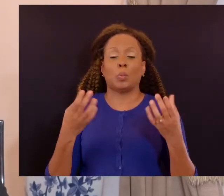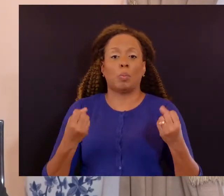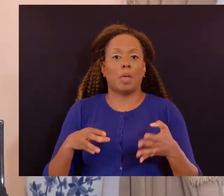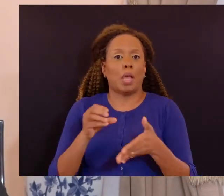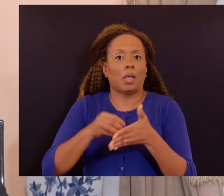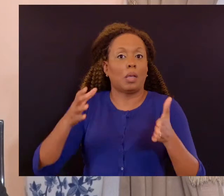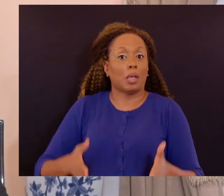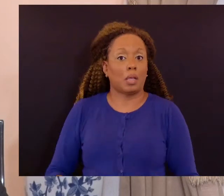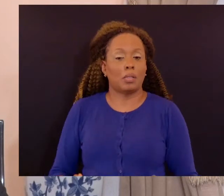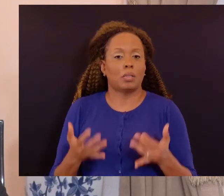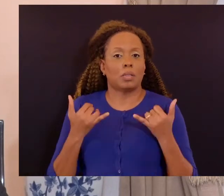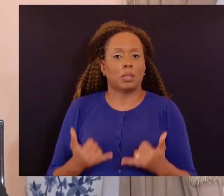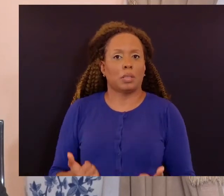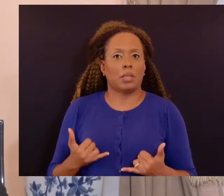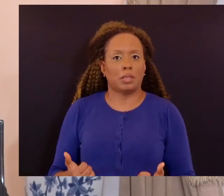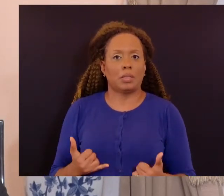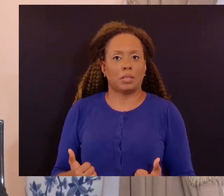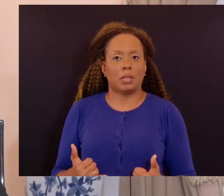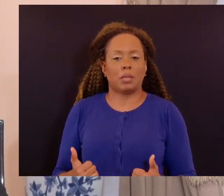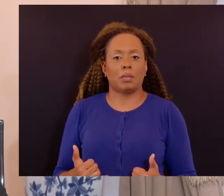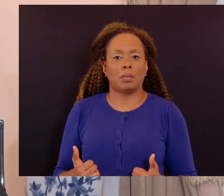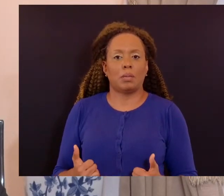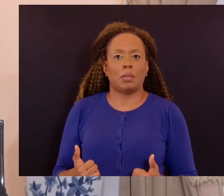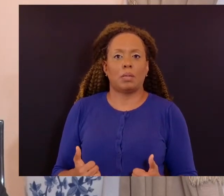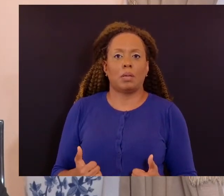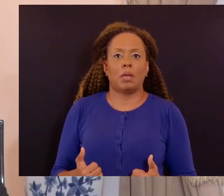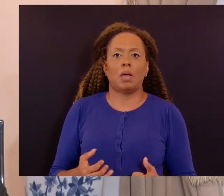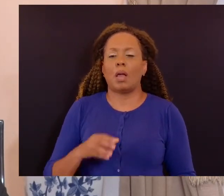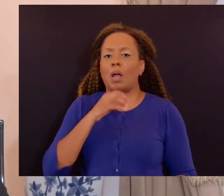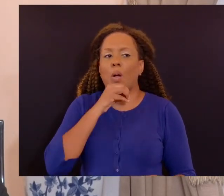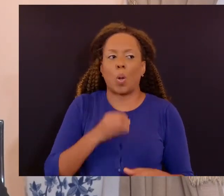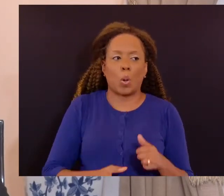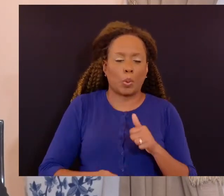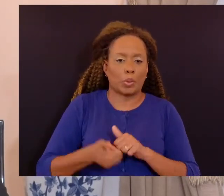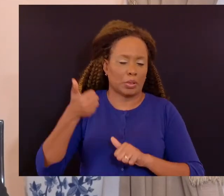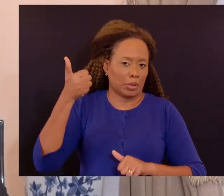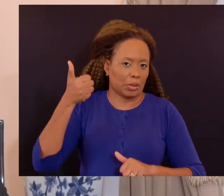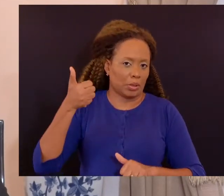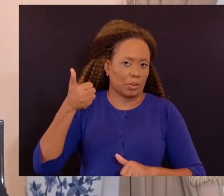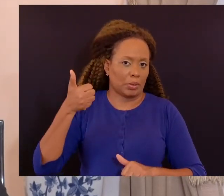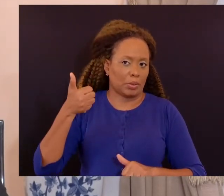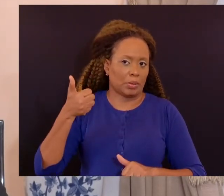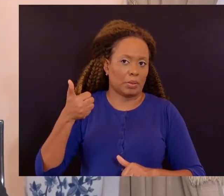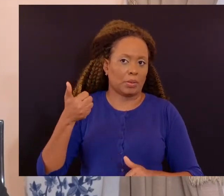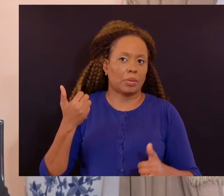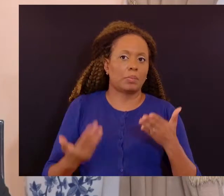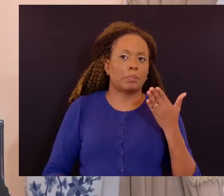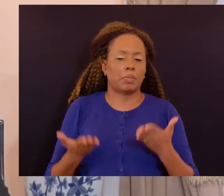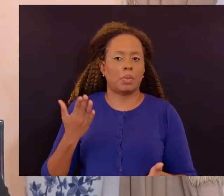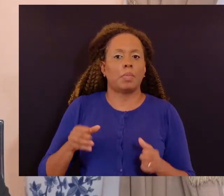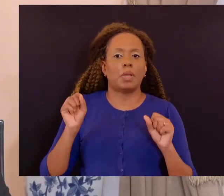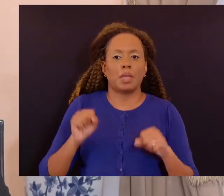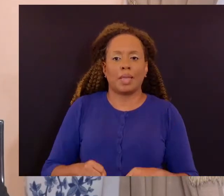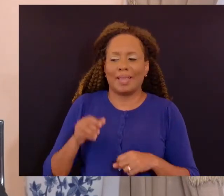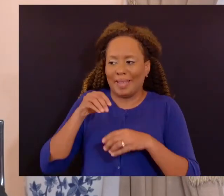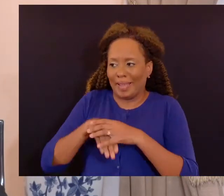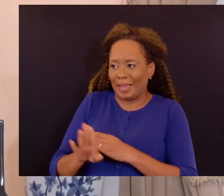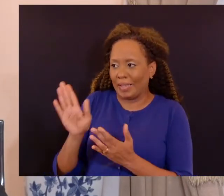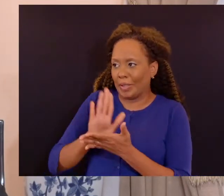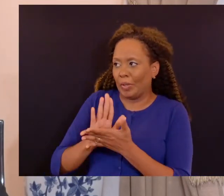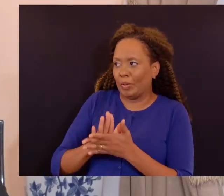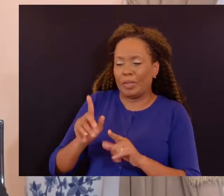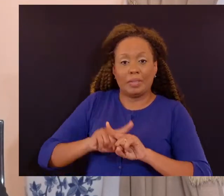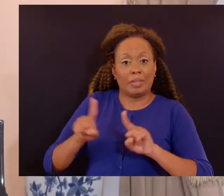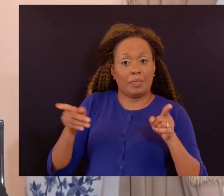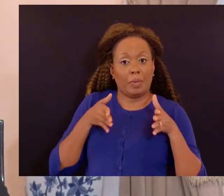we're talking about that are returning to school are older. And therefore, we may be able to accommodate them in a different way or at different